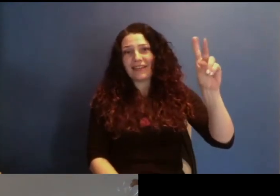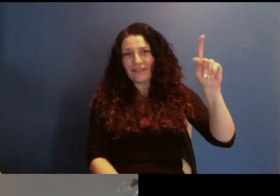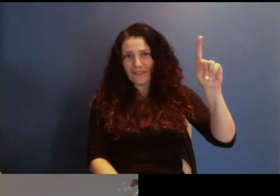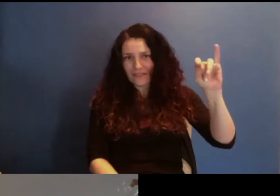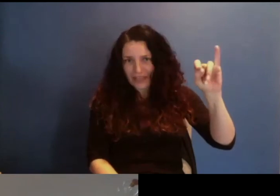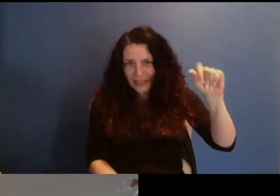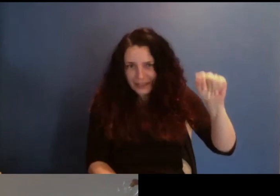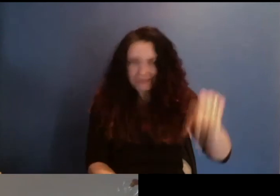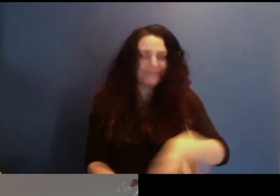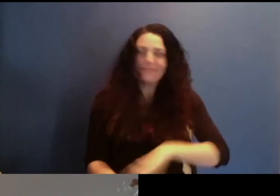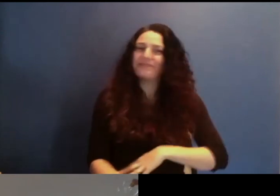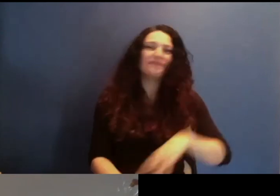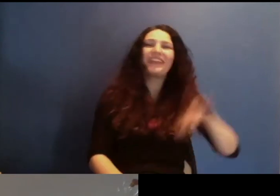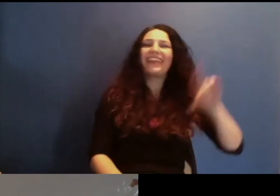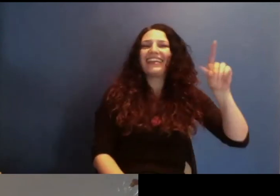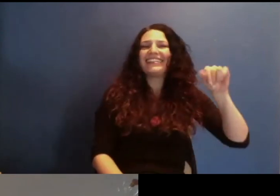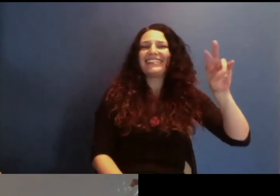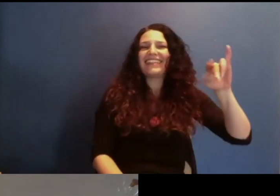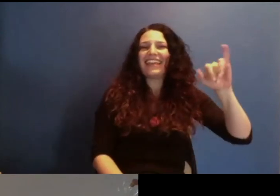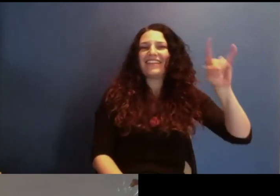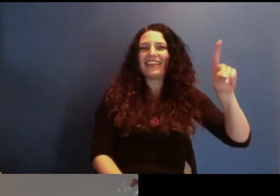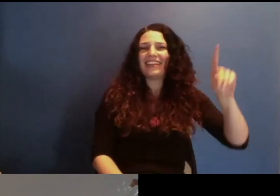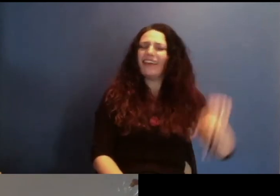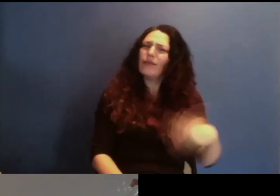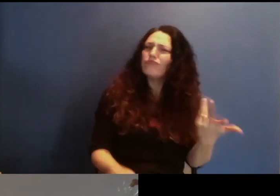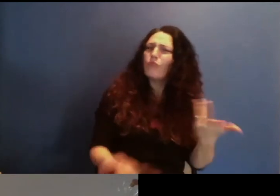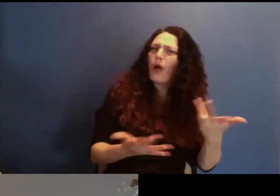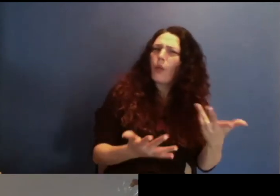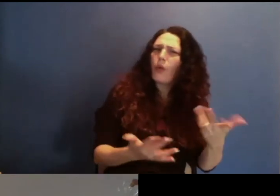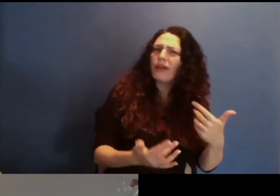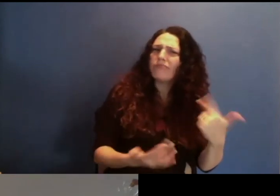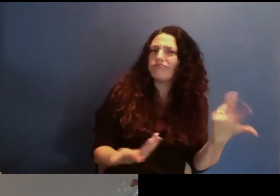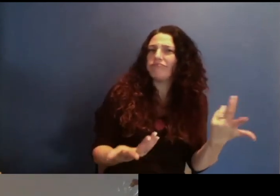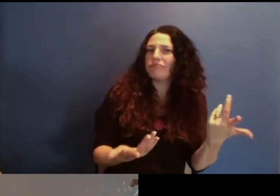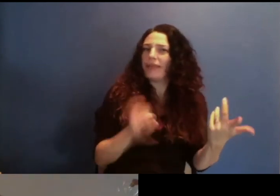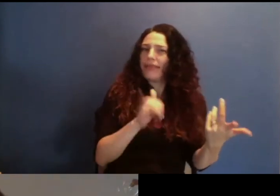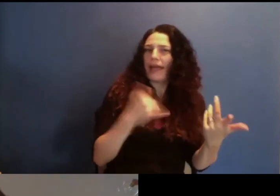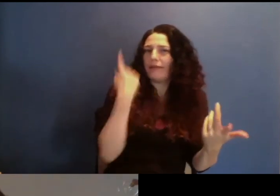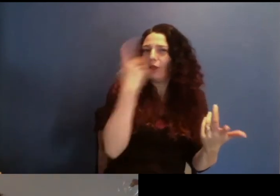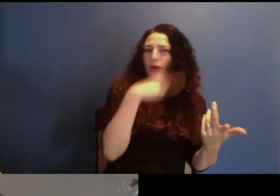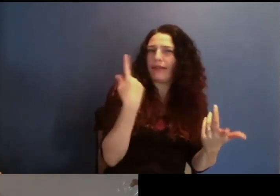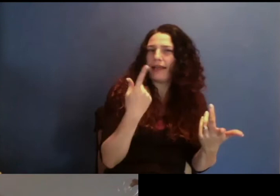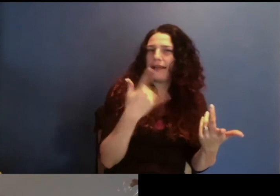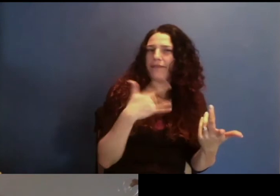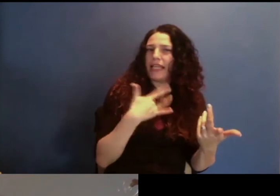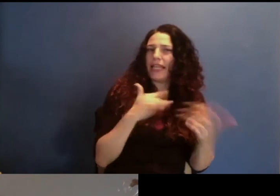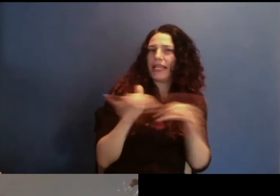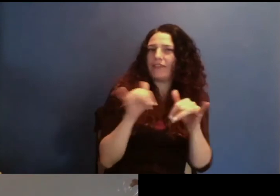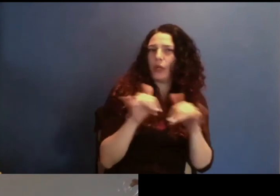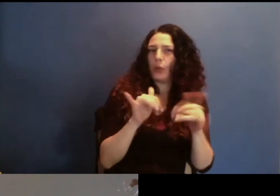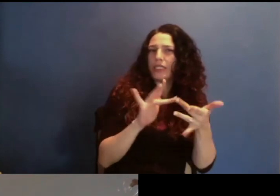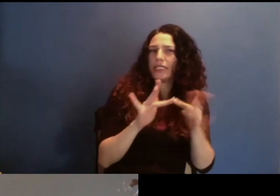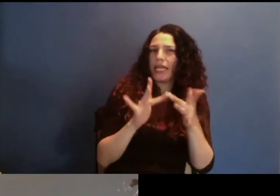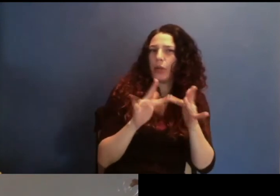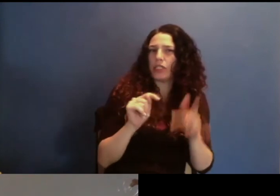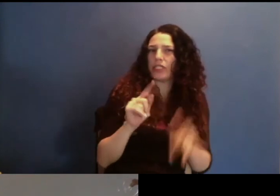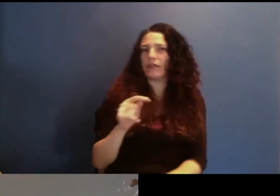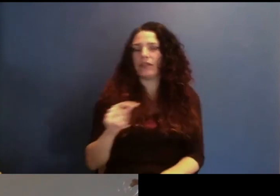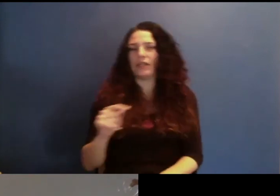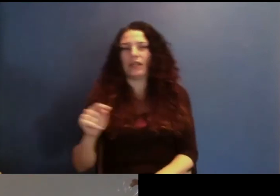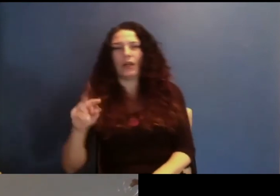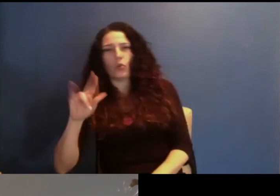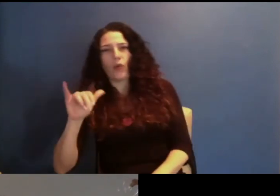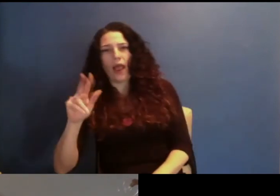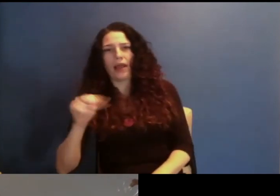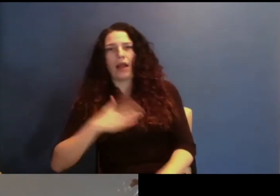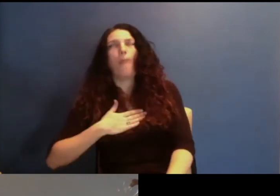would look like and feel like if it was on network TV? Oh my God, it would be garbage. It would be absolute trash.